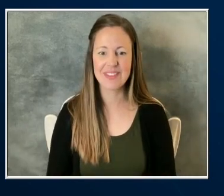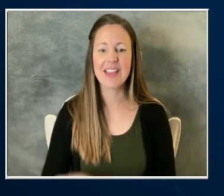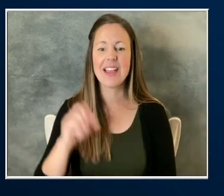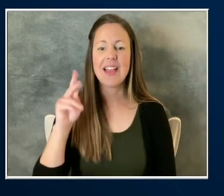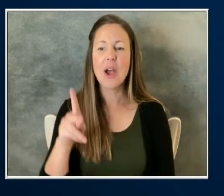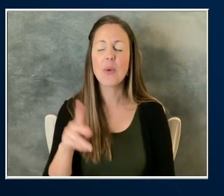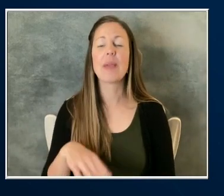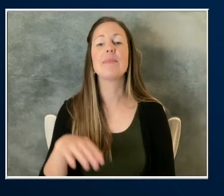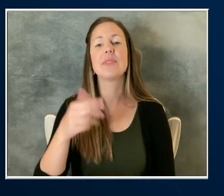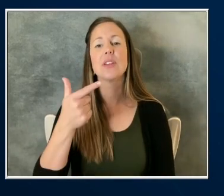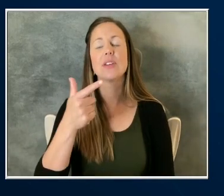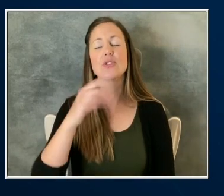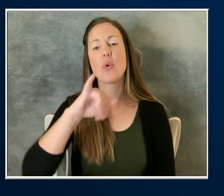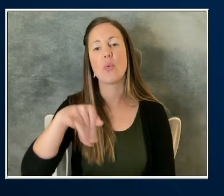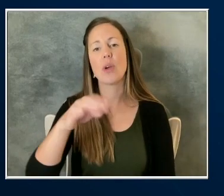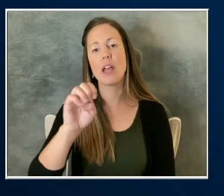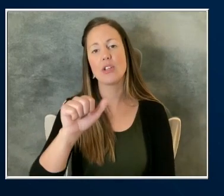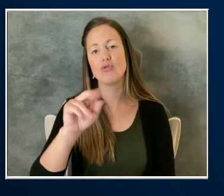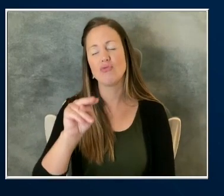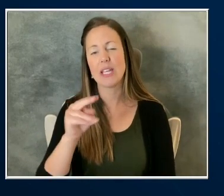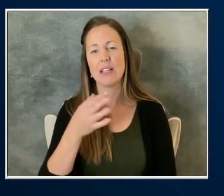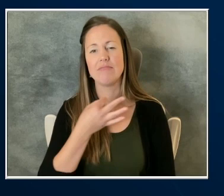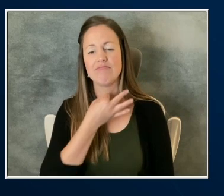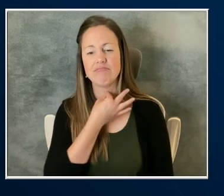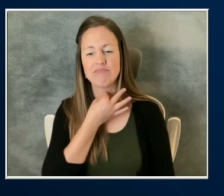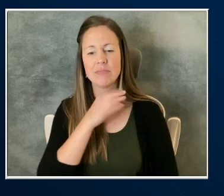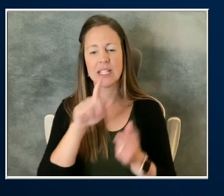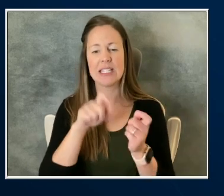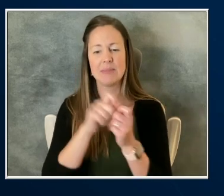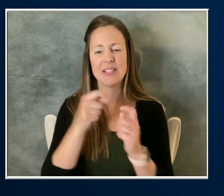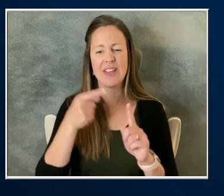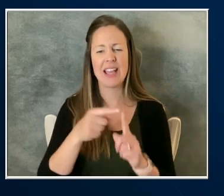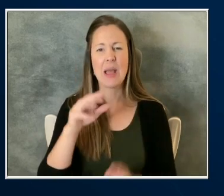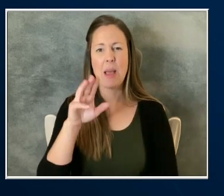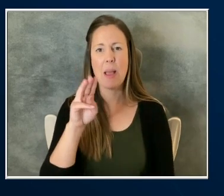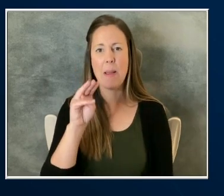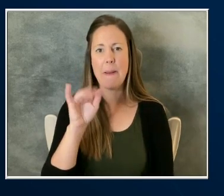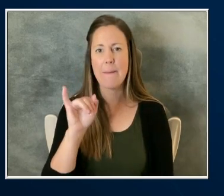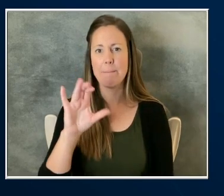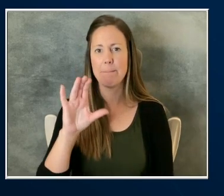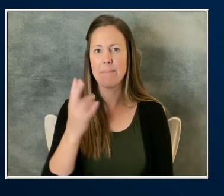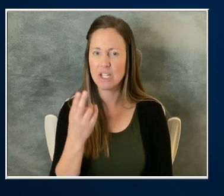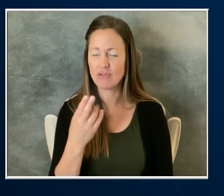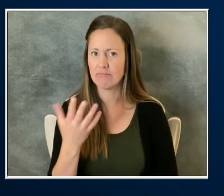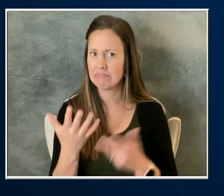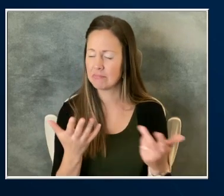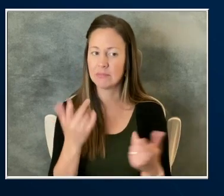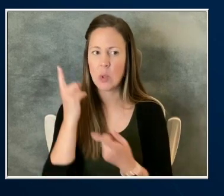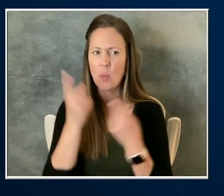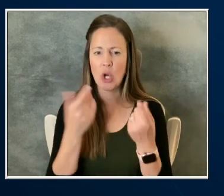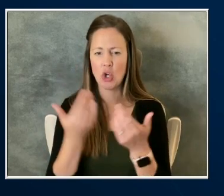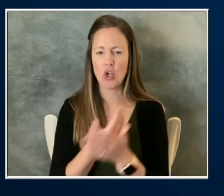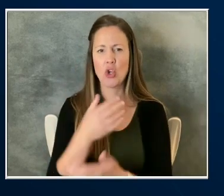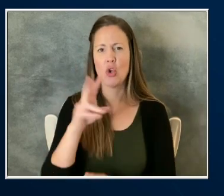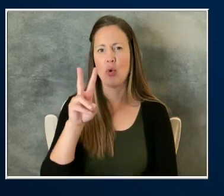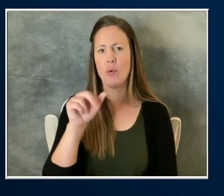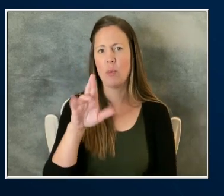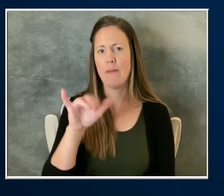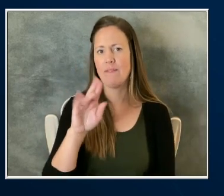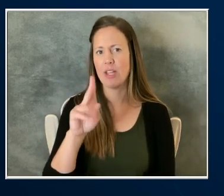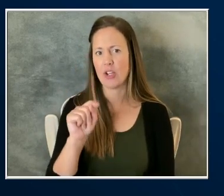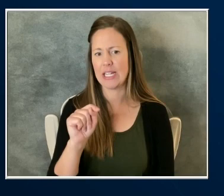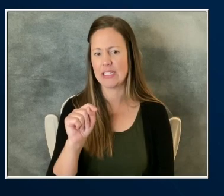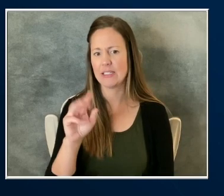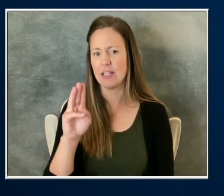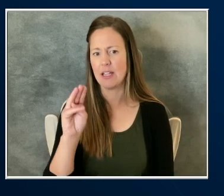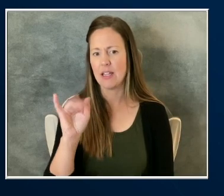a question. Gene wants to know, this is specific about Michigan. He wants to know if there is a new variant in Michigan. As you know, we have viewers all over the